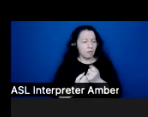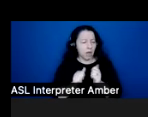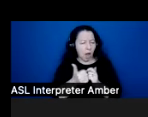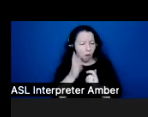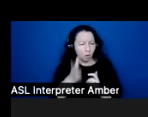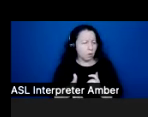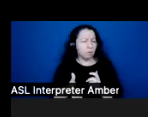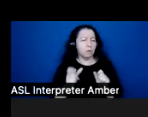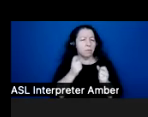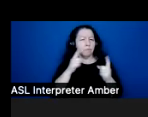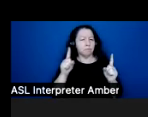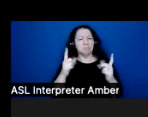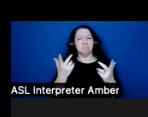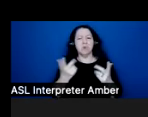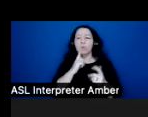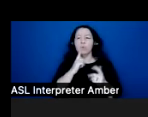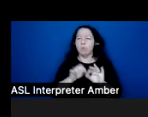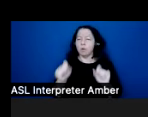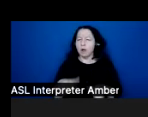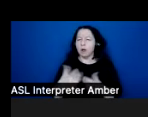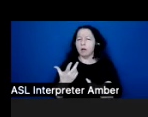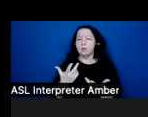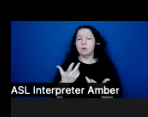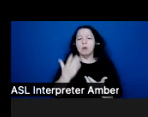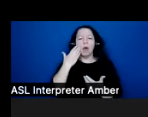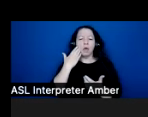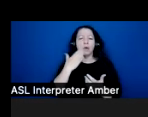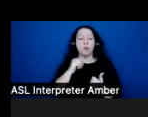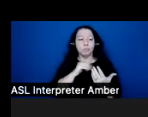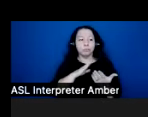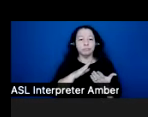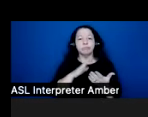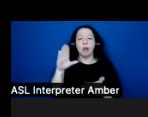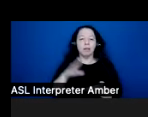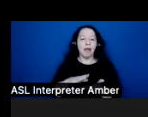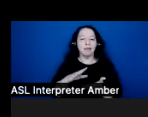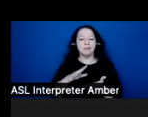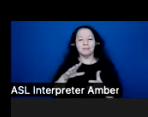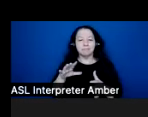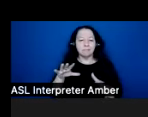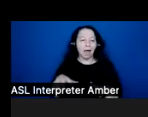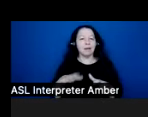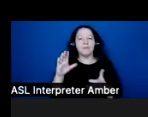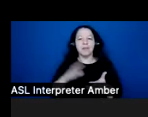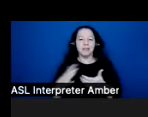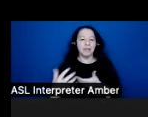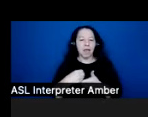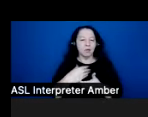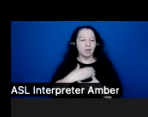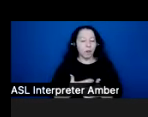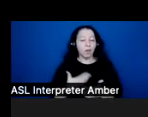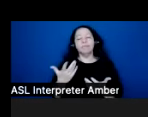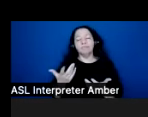can be really important. And we know that we might come up against folks who we feel are less active or engaged, but that's a